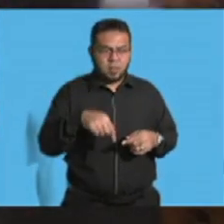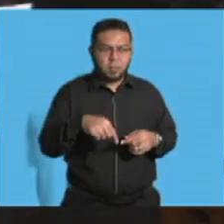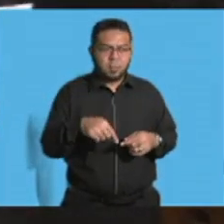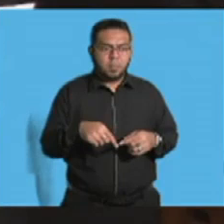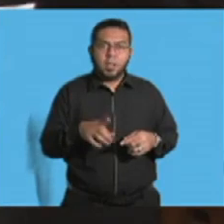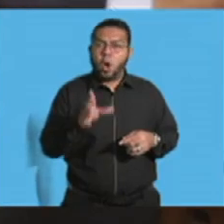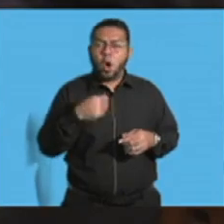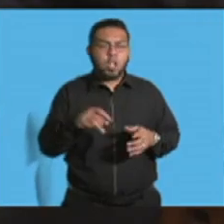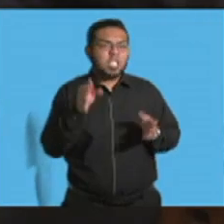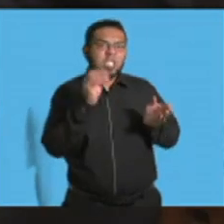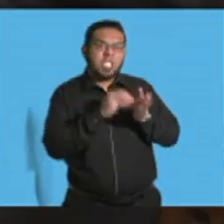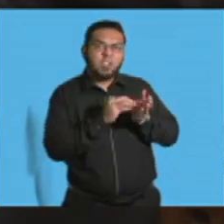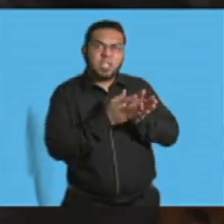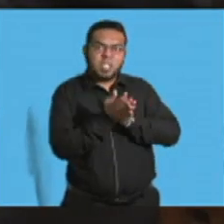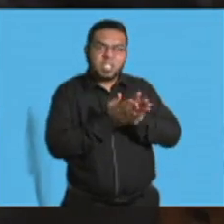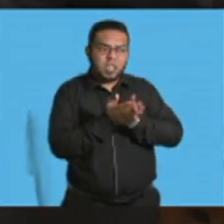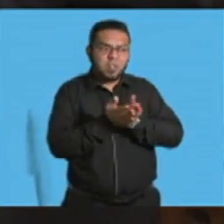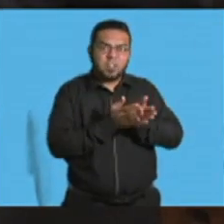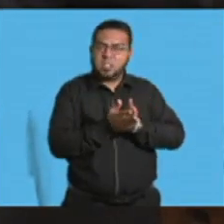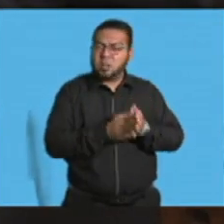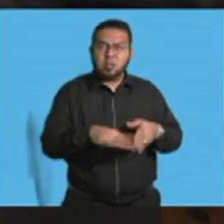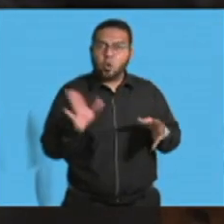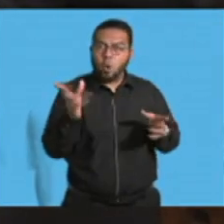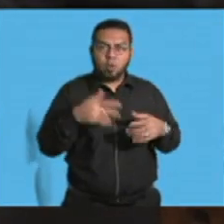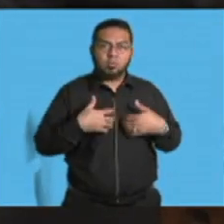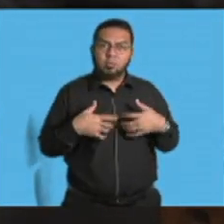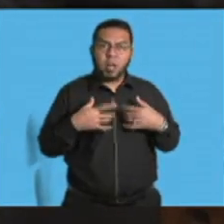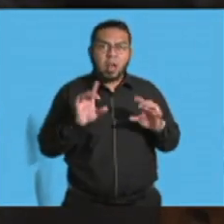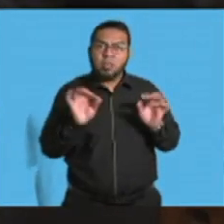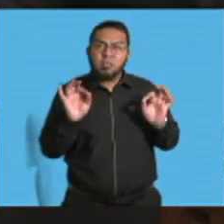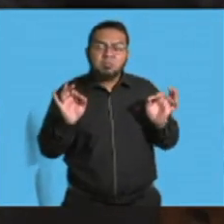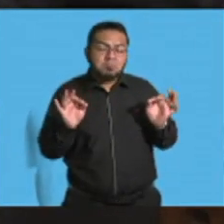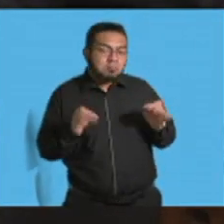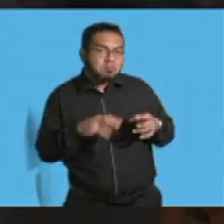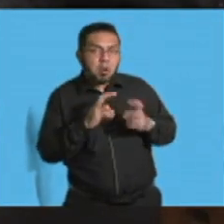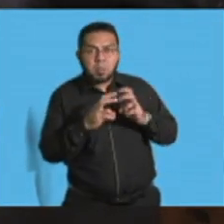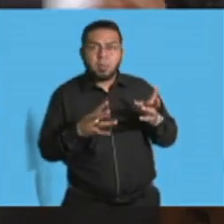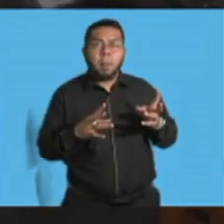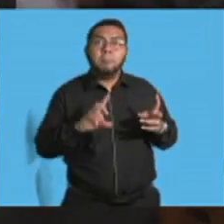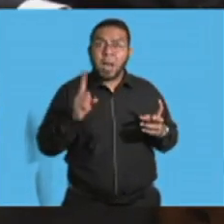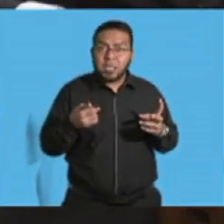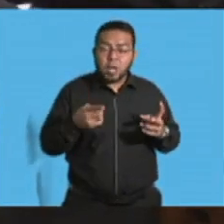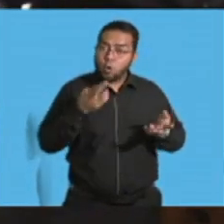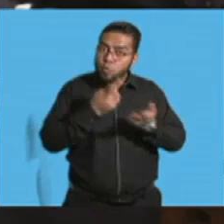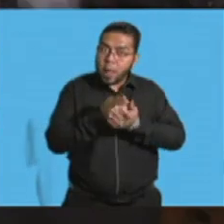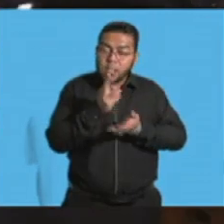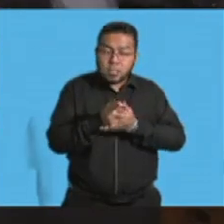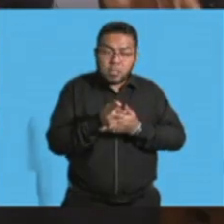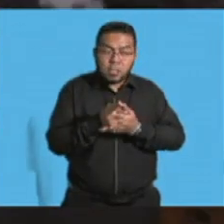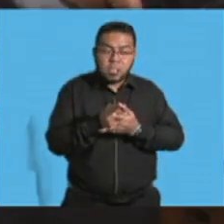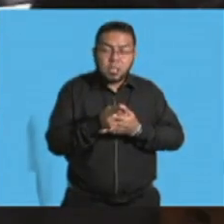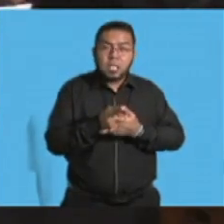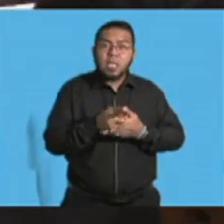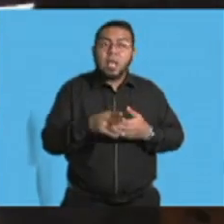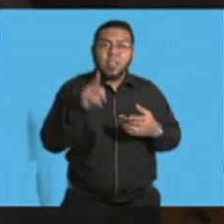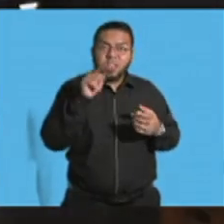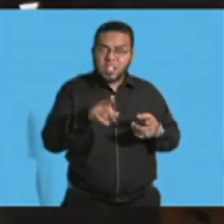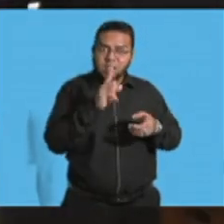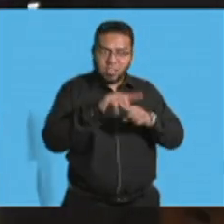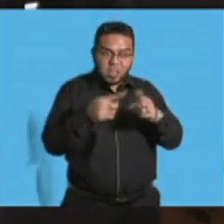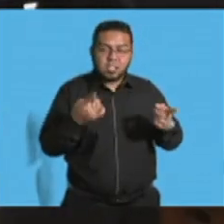portraying all civil servants as if they're coated in milk and honey. Madam Speaker, the reality is that these things do